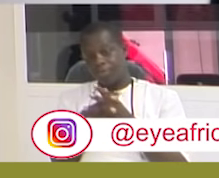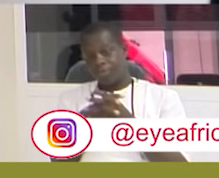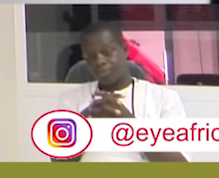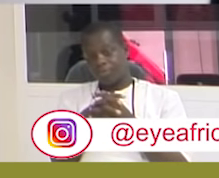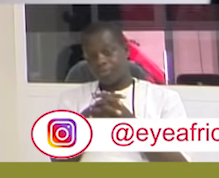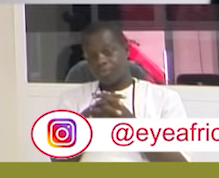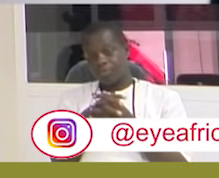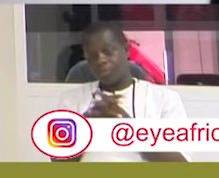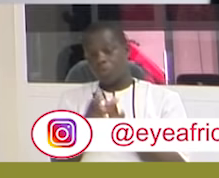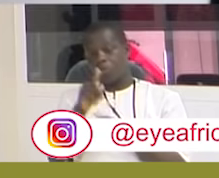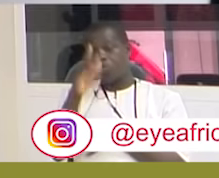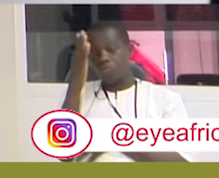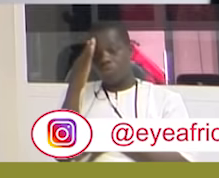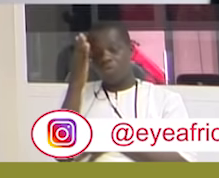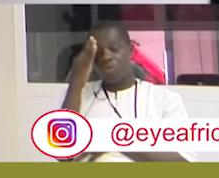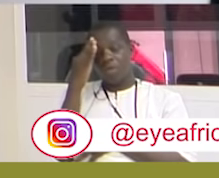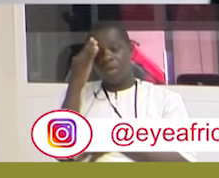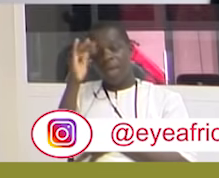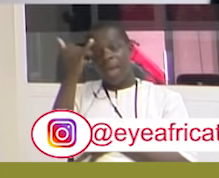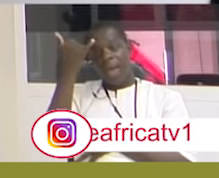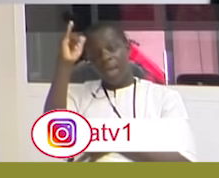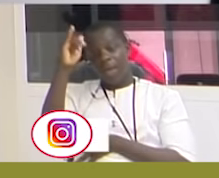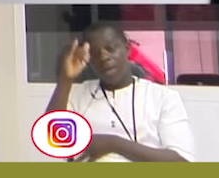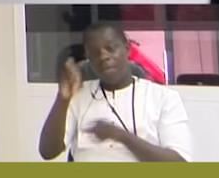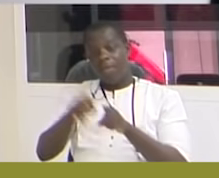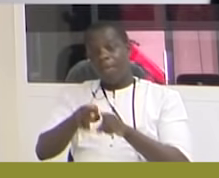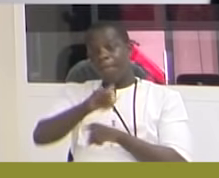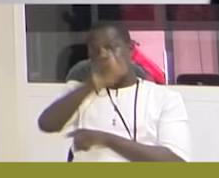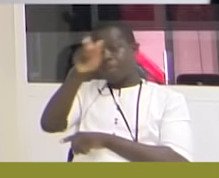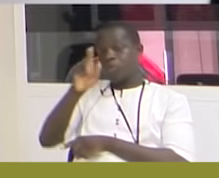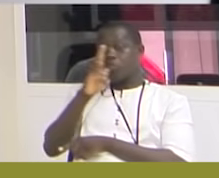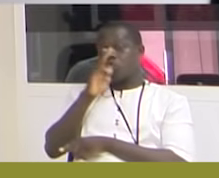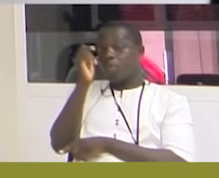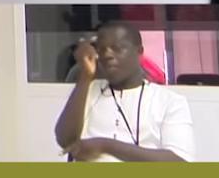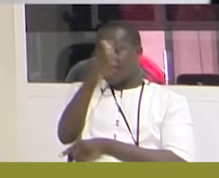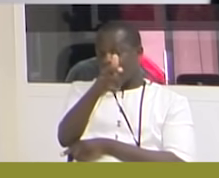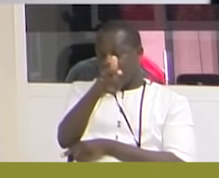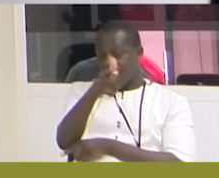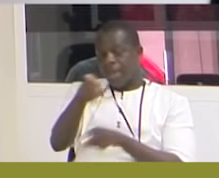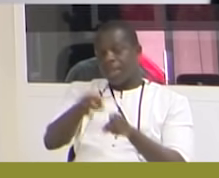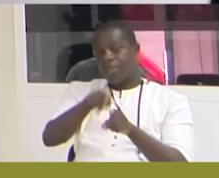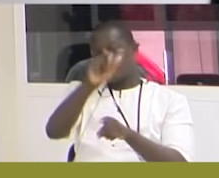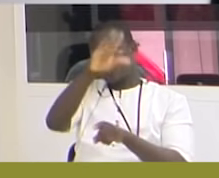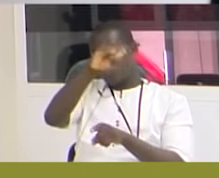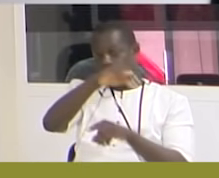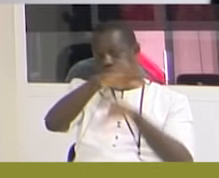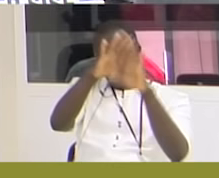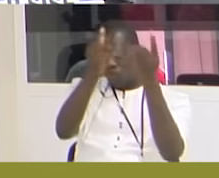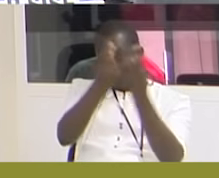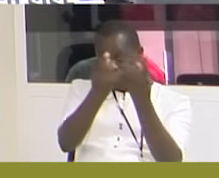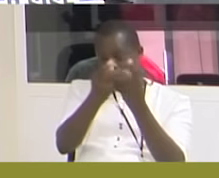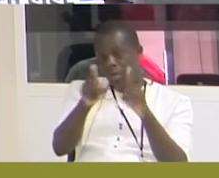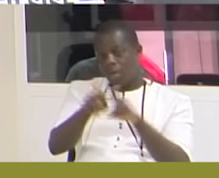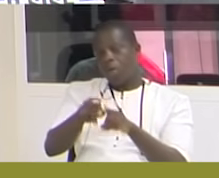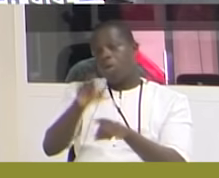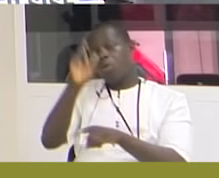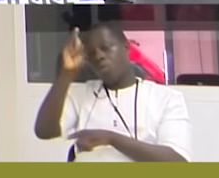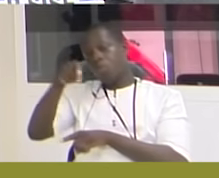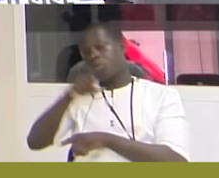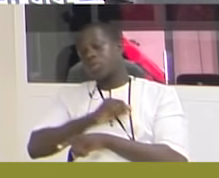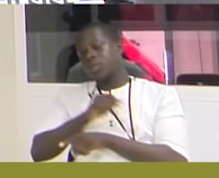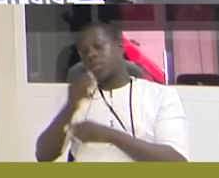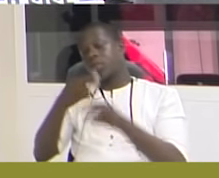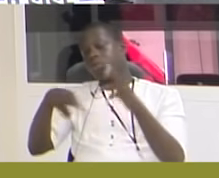the notion, he who pays the piper calls the tunes? Ndax xam nga wax biñ ma day wax